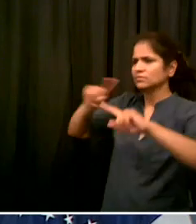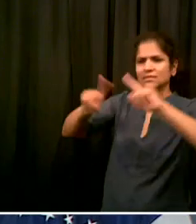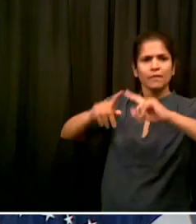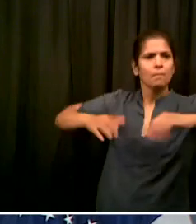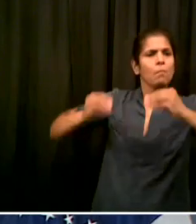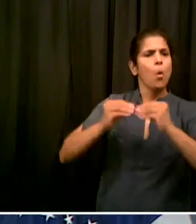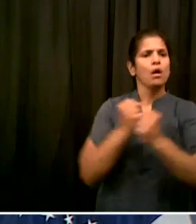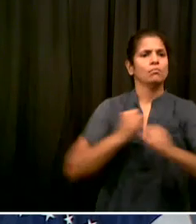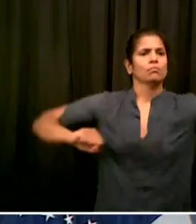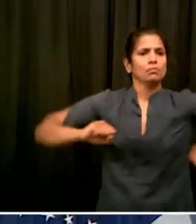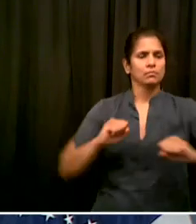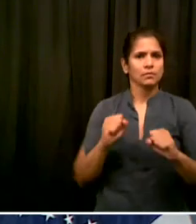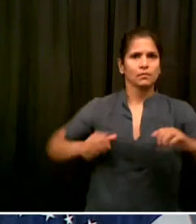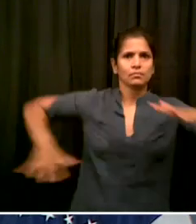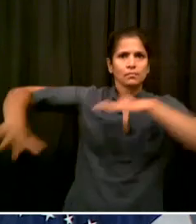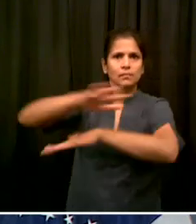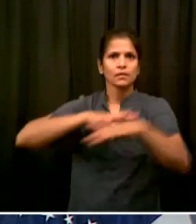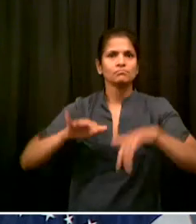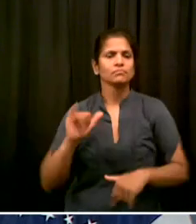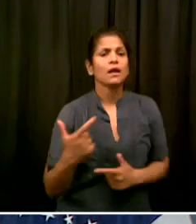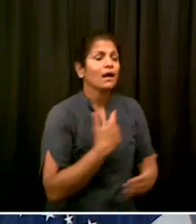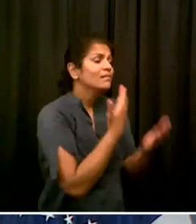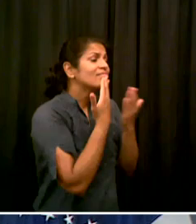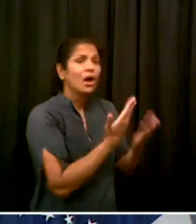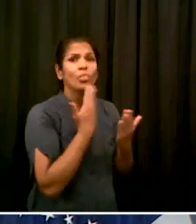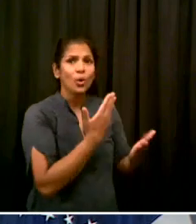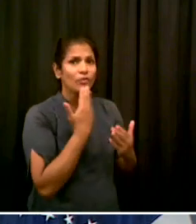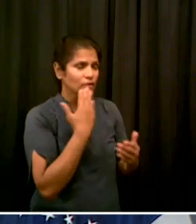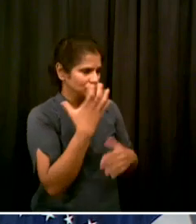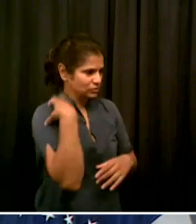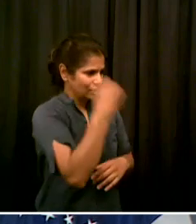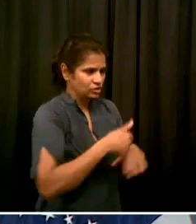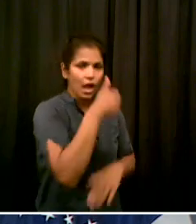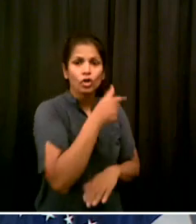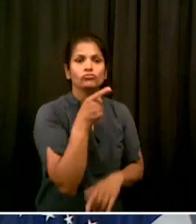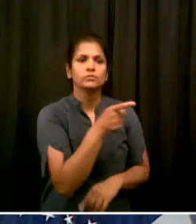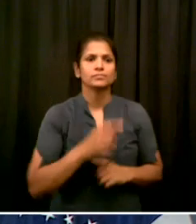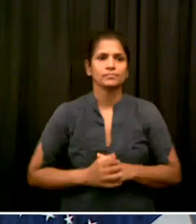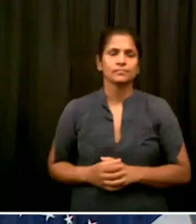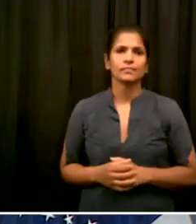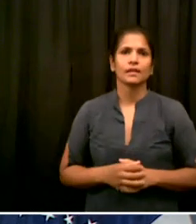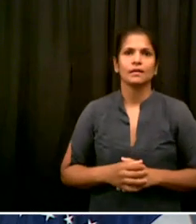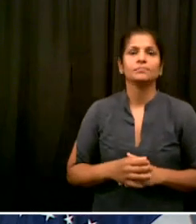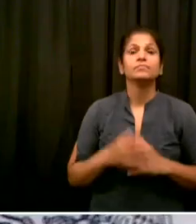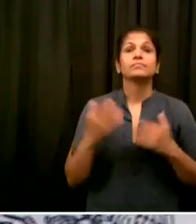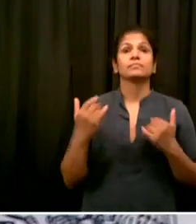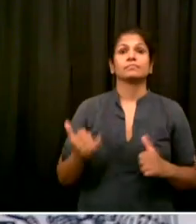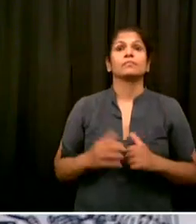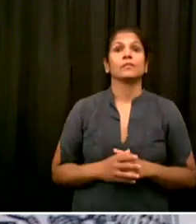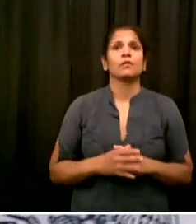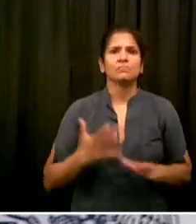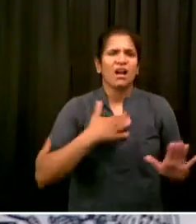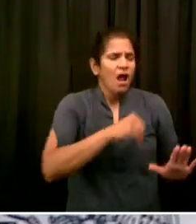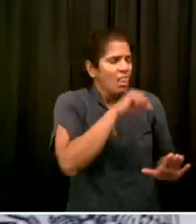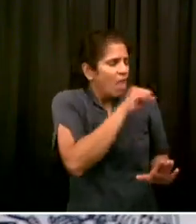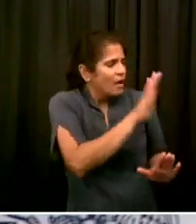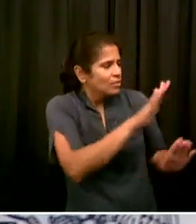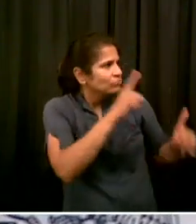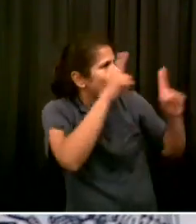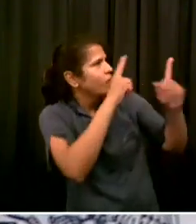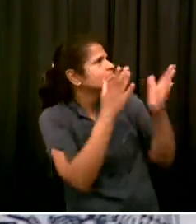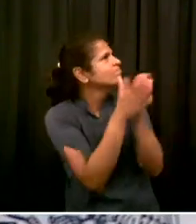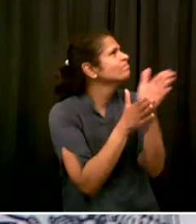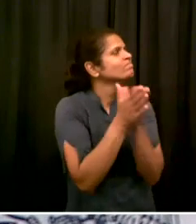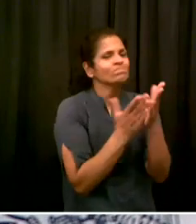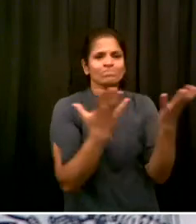about not being bureaucratic. And this Chancellor is someone who cuts through the bureaucracy and makes things happen all the time. So a